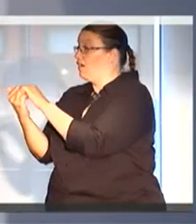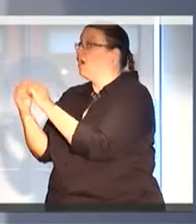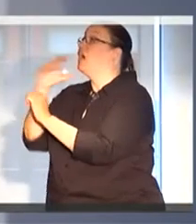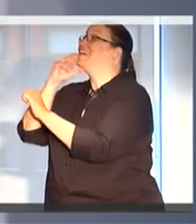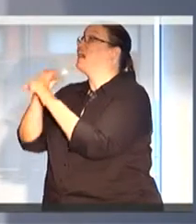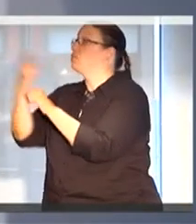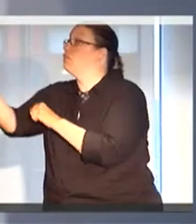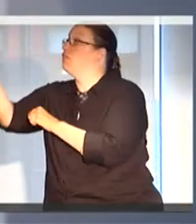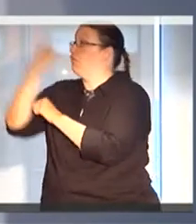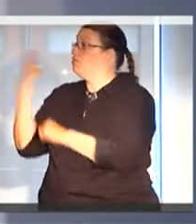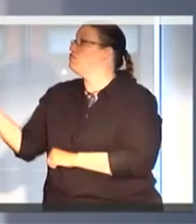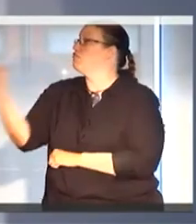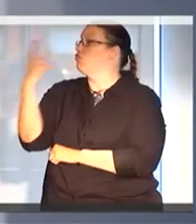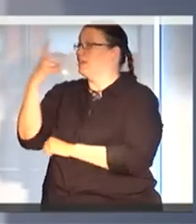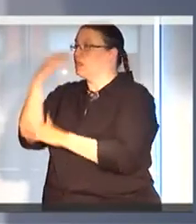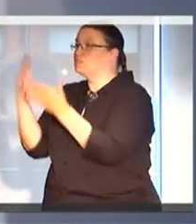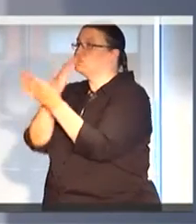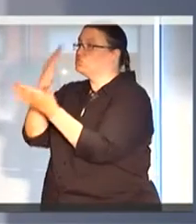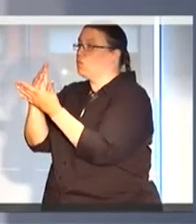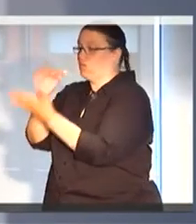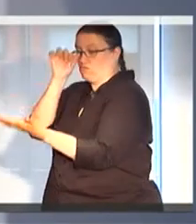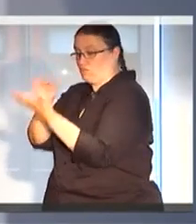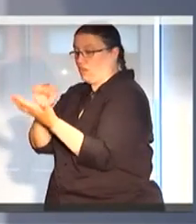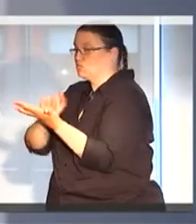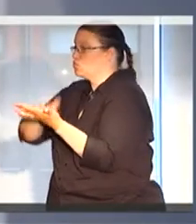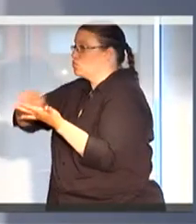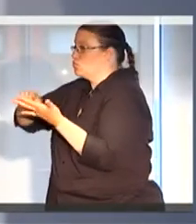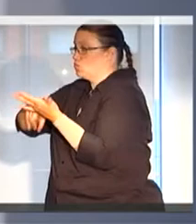being applied to consumer problems at the right time.